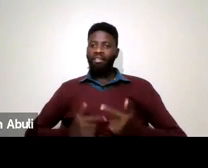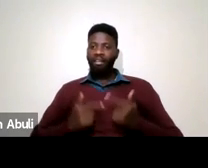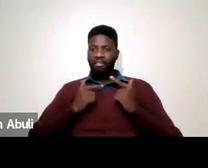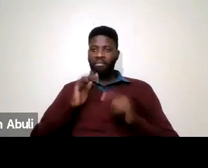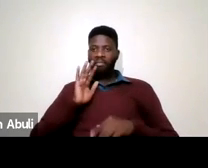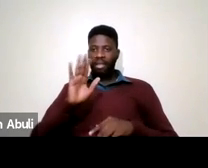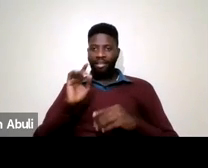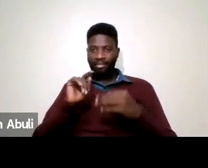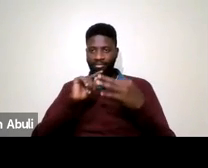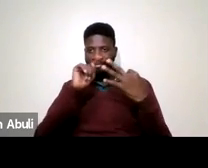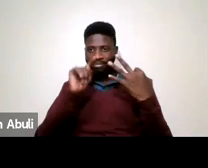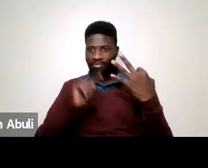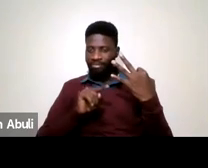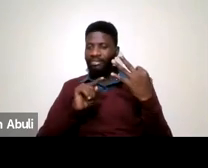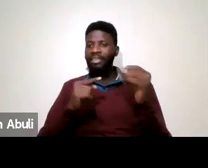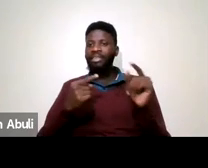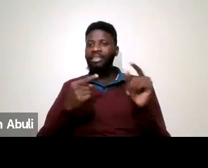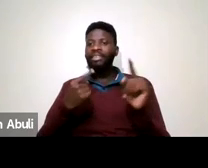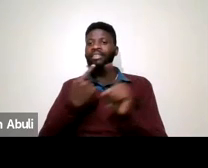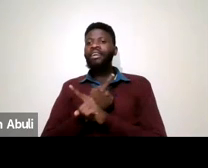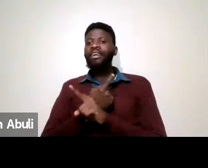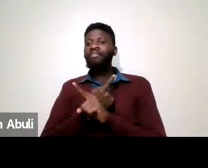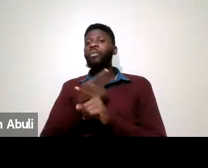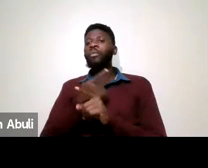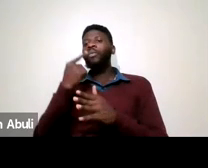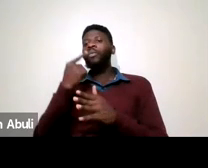them. Who can volunteer